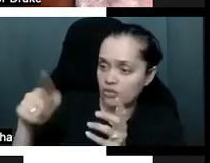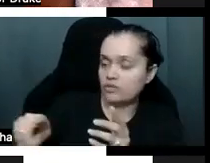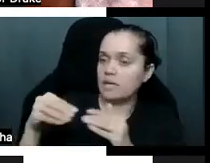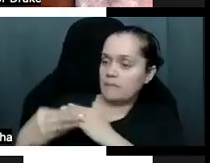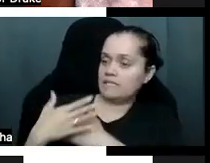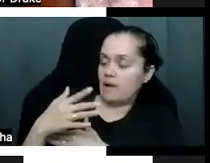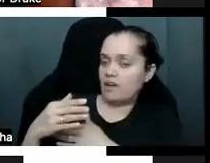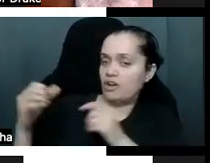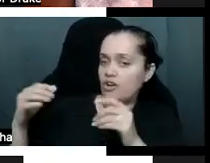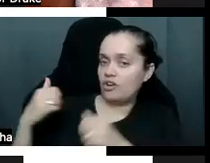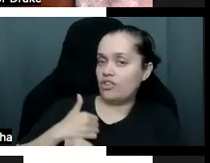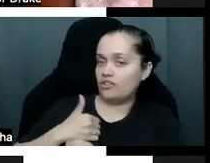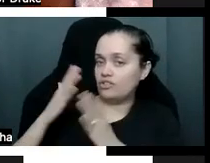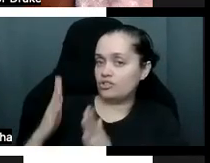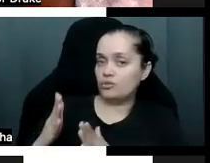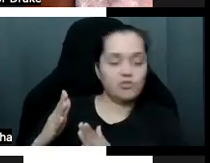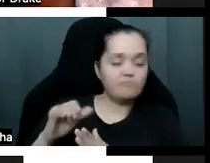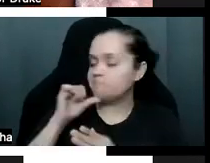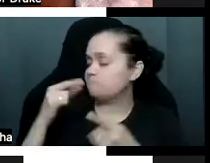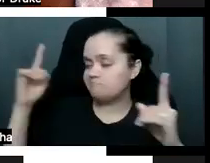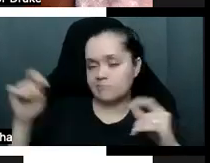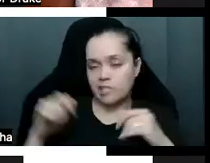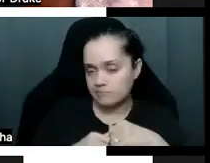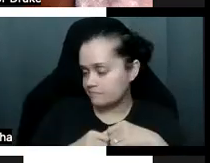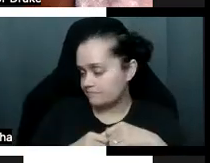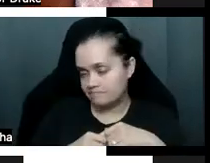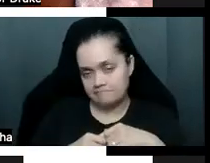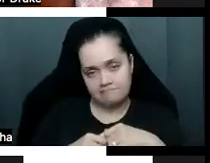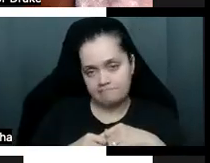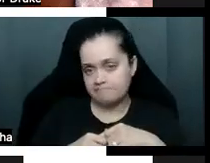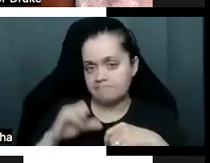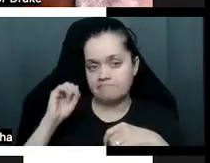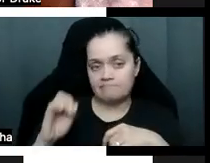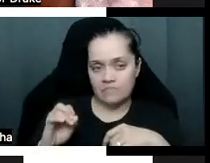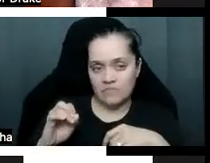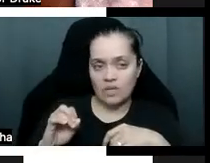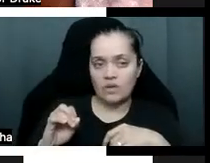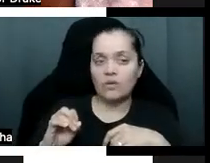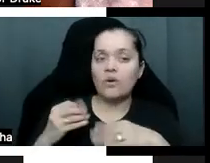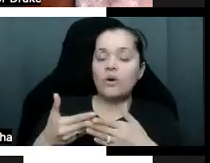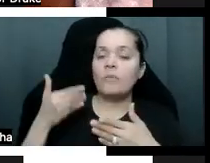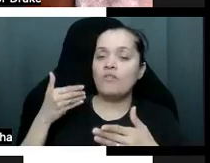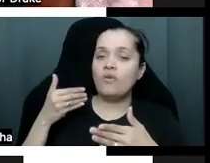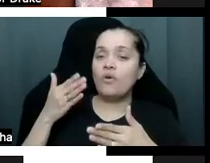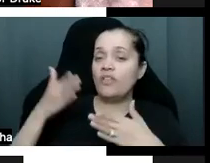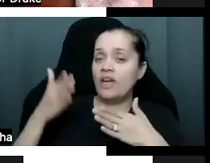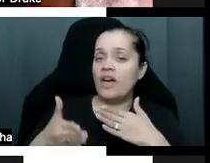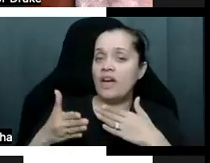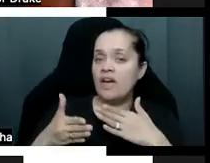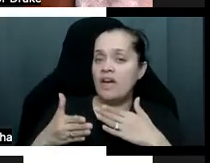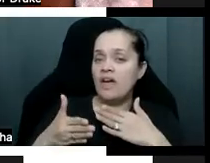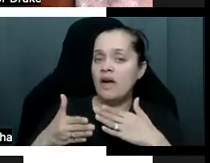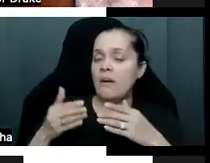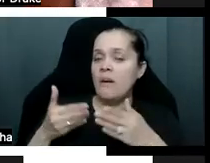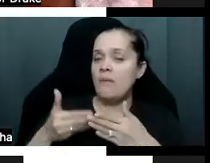them. Didn't really work. So before the end, I was going to say in the end,